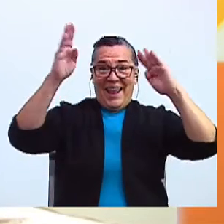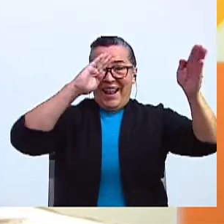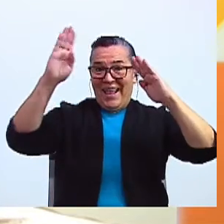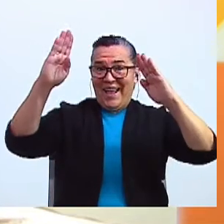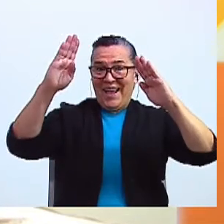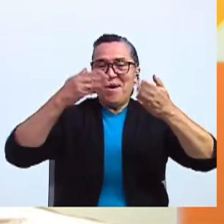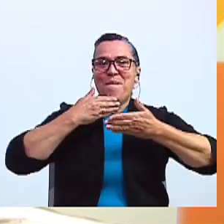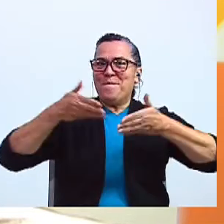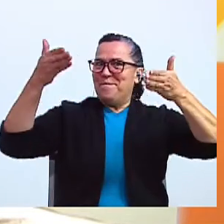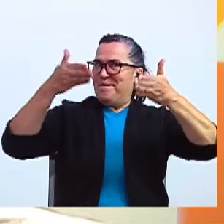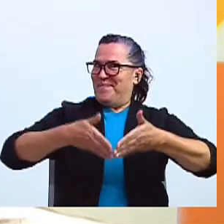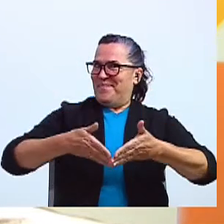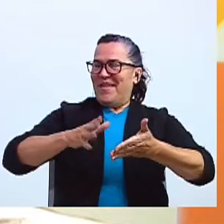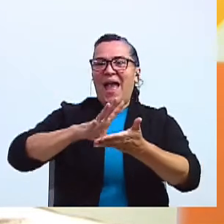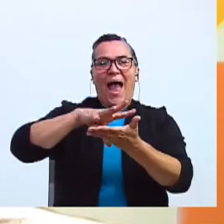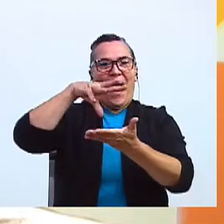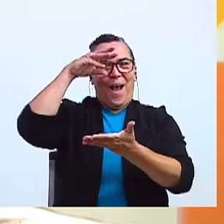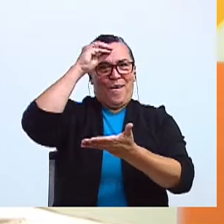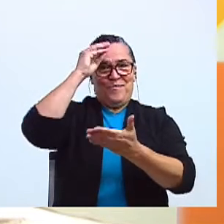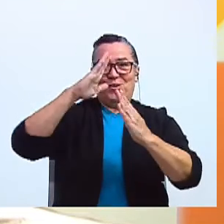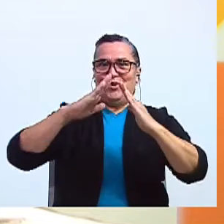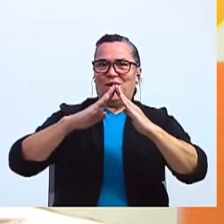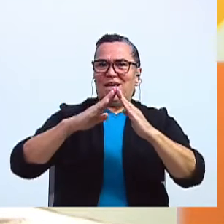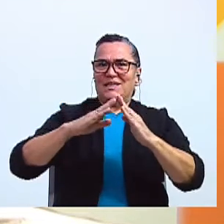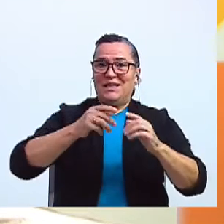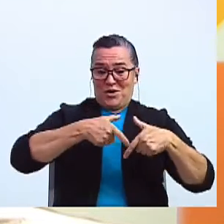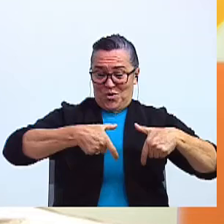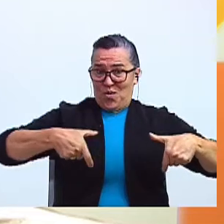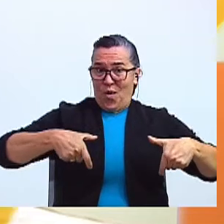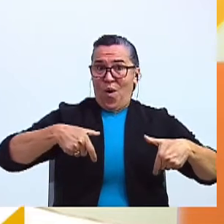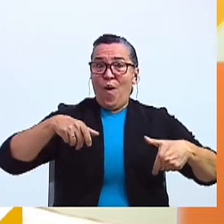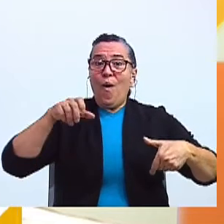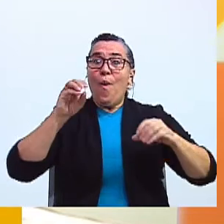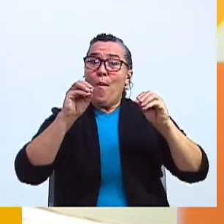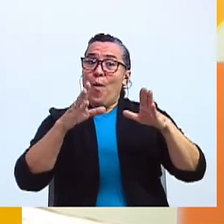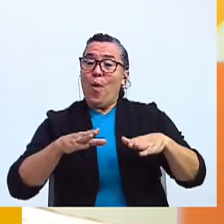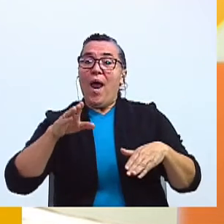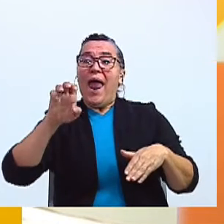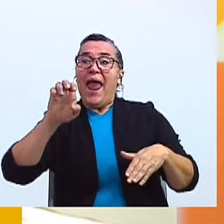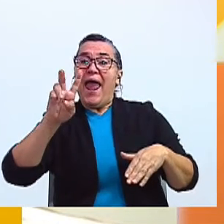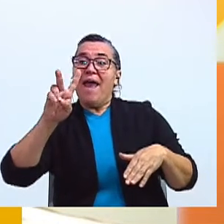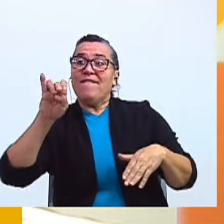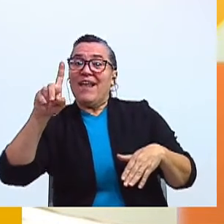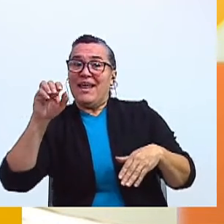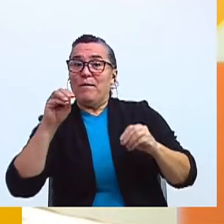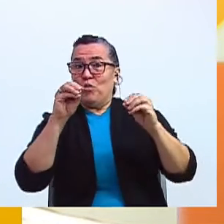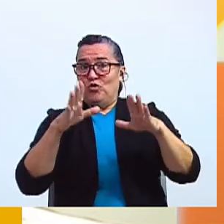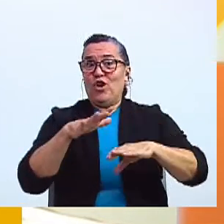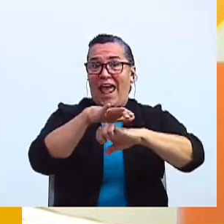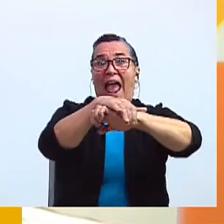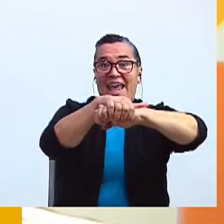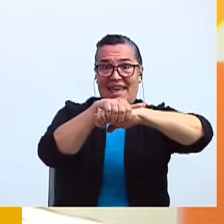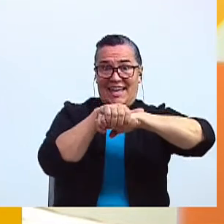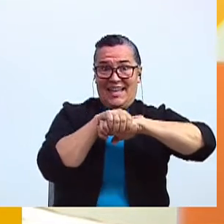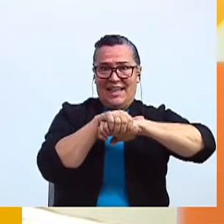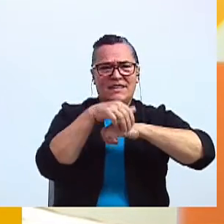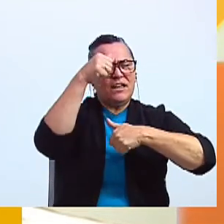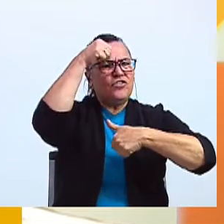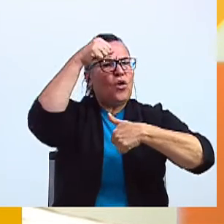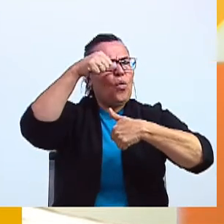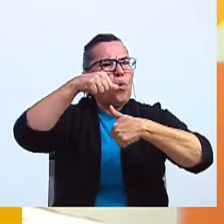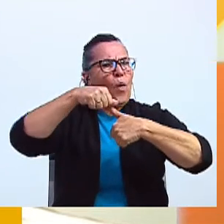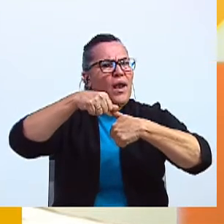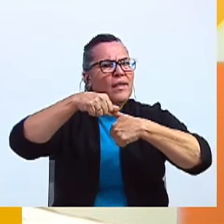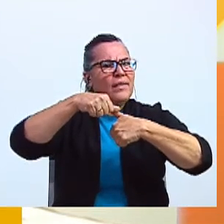Hello, welcome to Aprendo en Casa. I am teacher Evelyn and I'm very happy to be here with you all. Do you remember what we